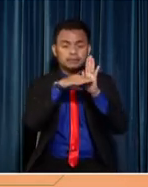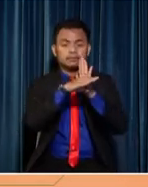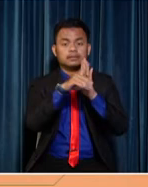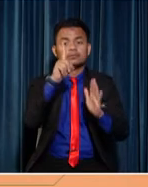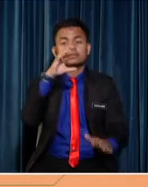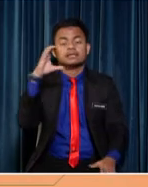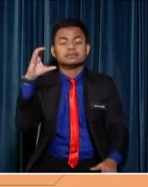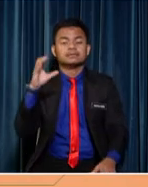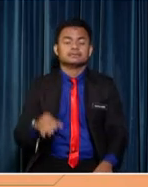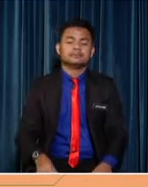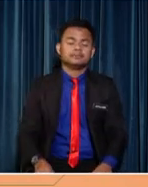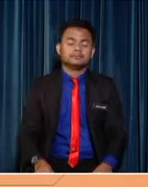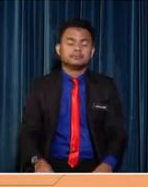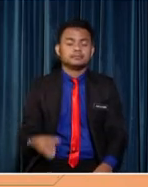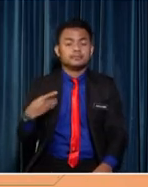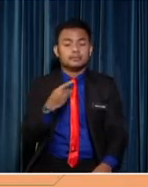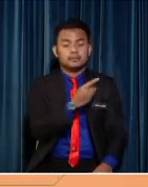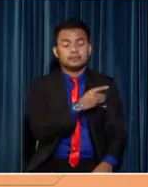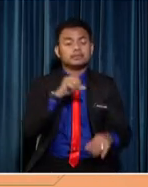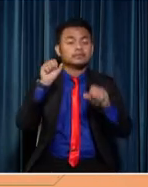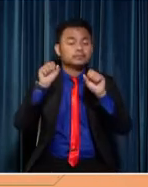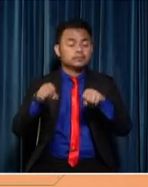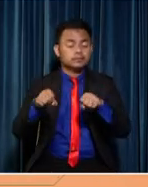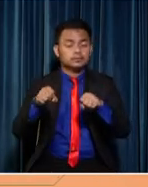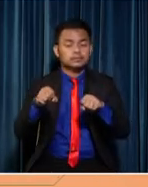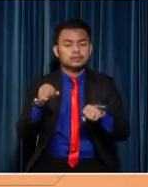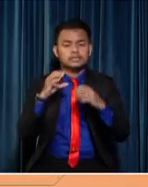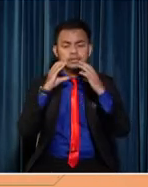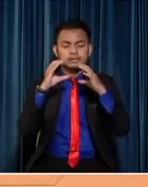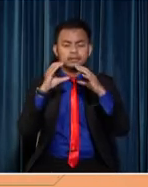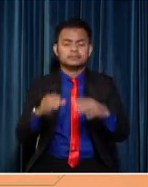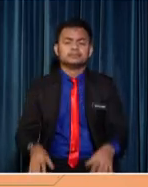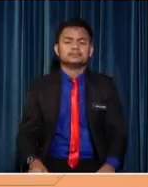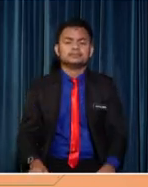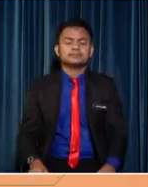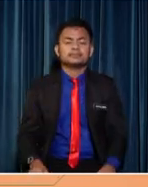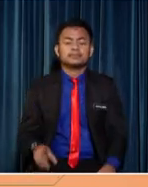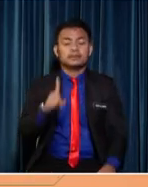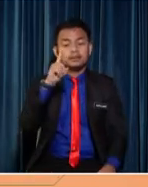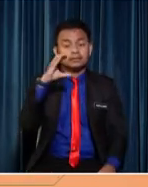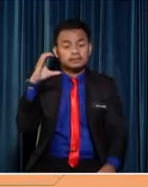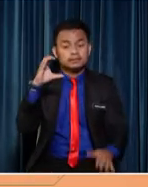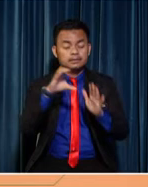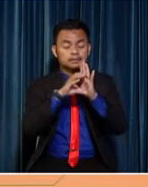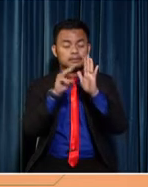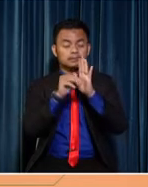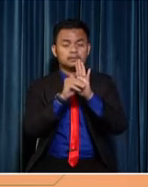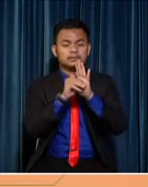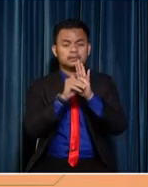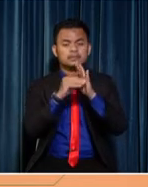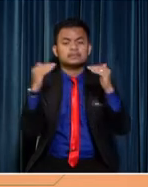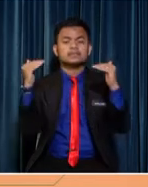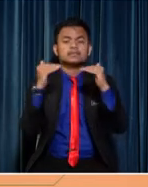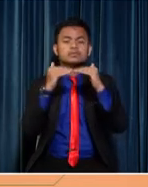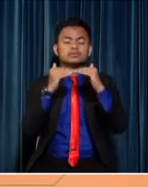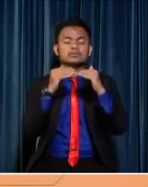100. We can also say that 100 centimeters is equal